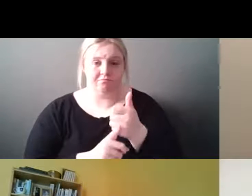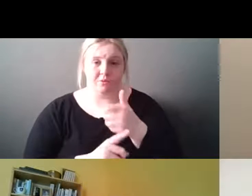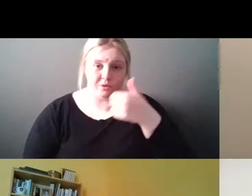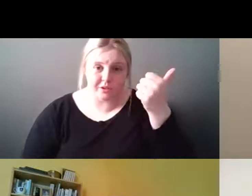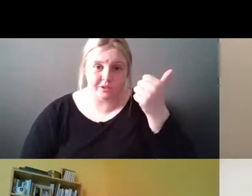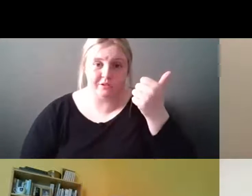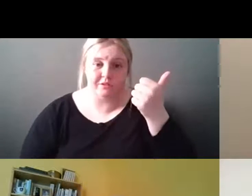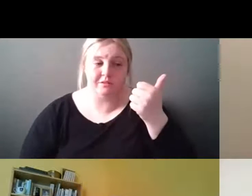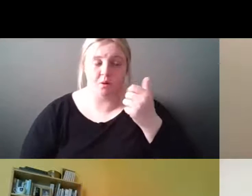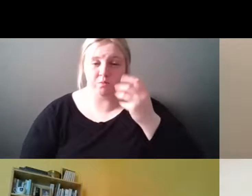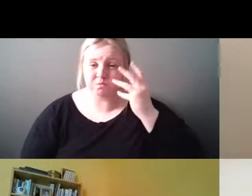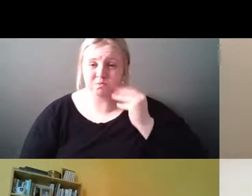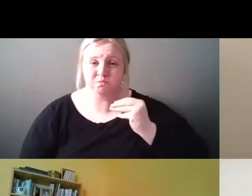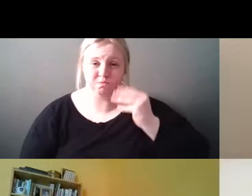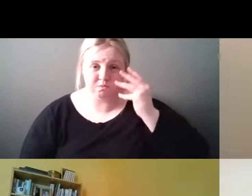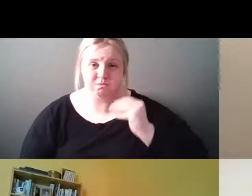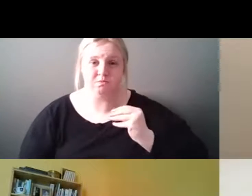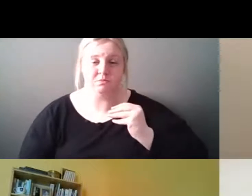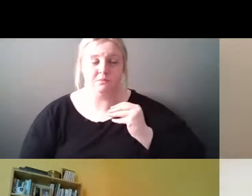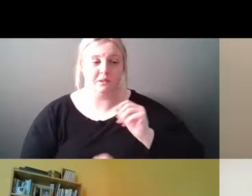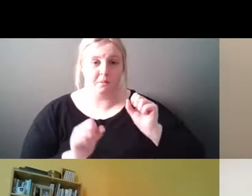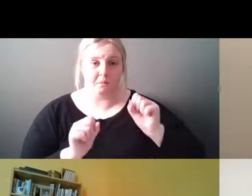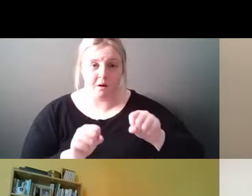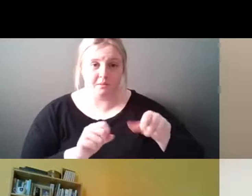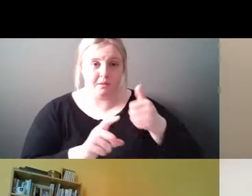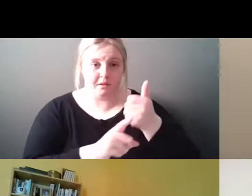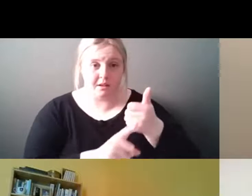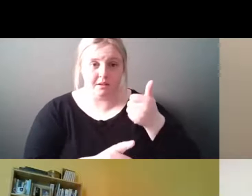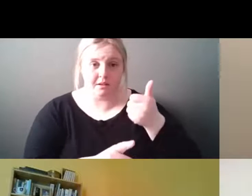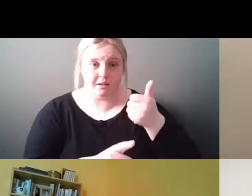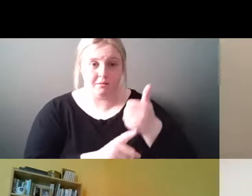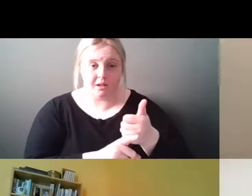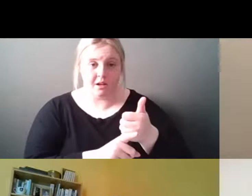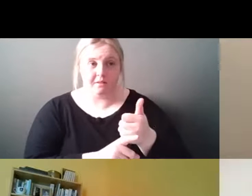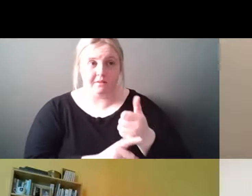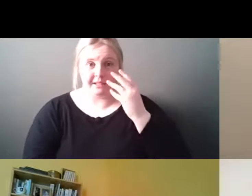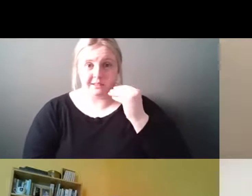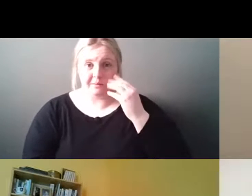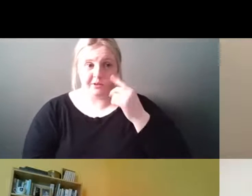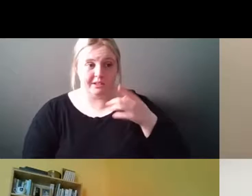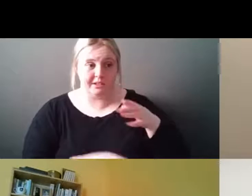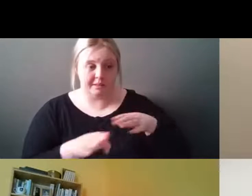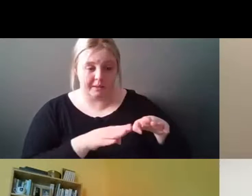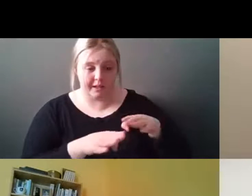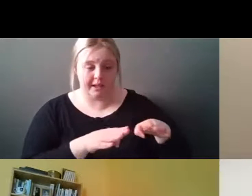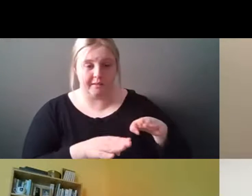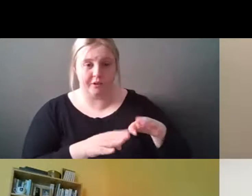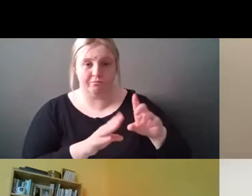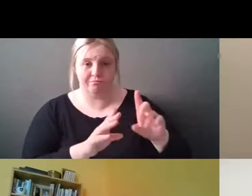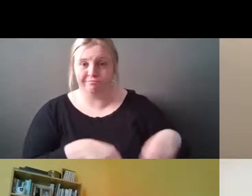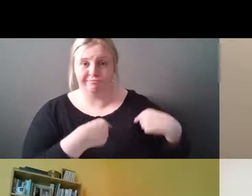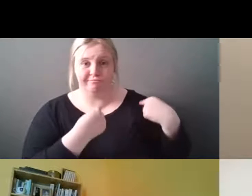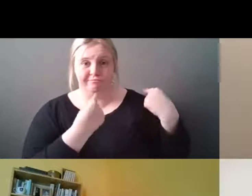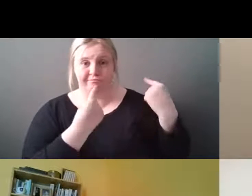life experience. These are people who have perhaps engaged in this type of behavior as a way of doing